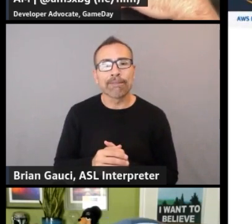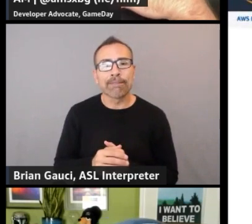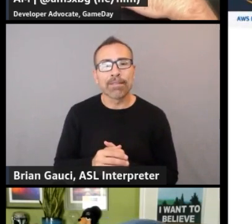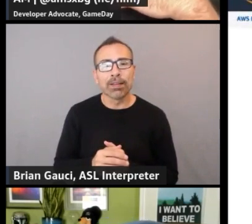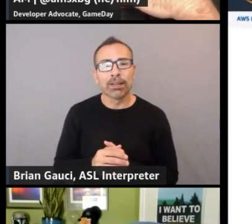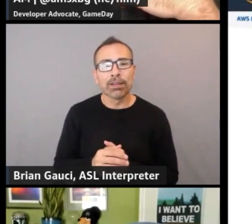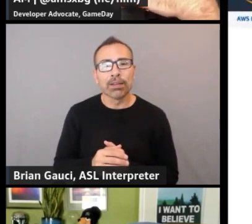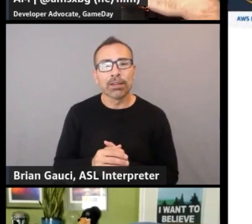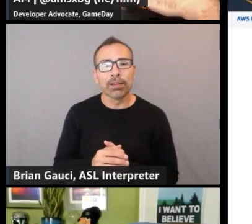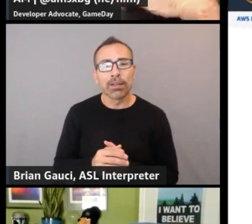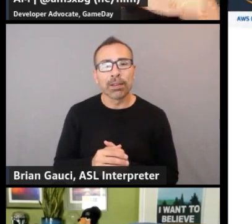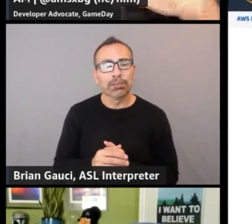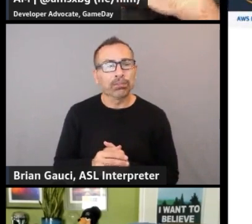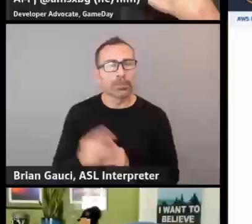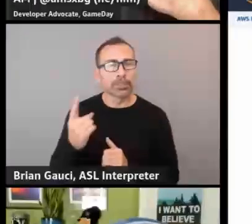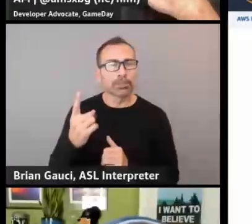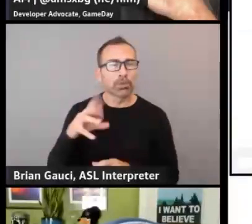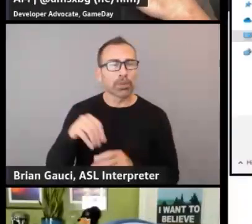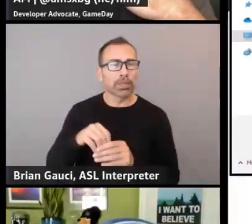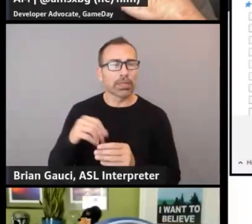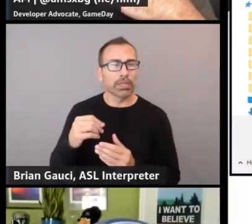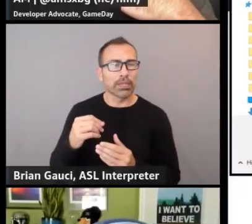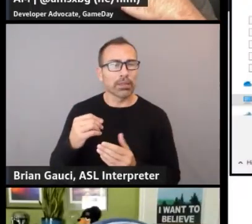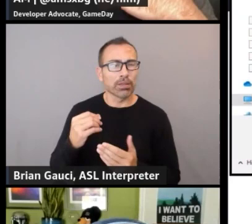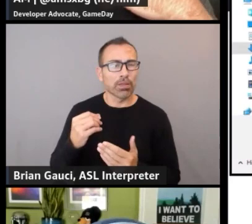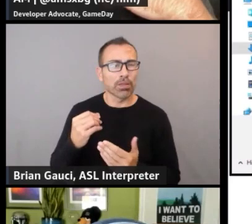is just a template from the blog. Okay.